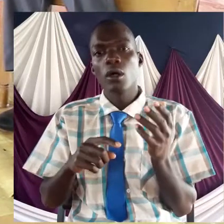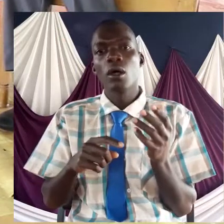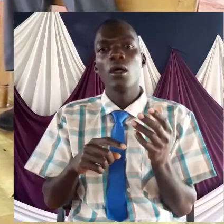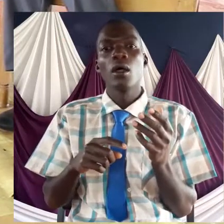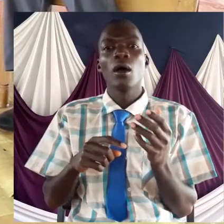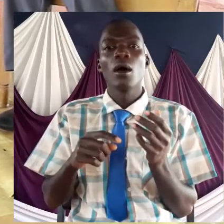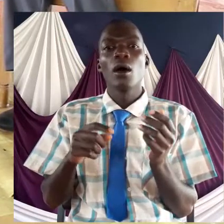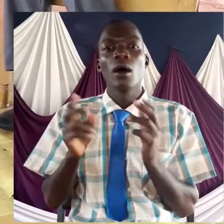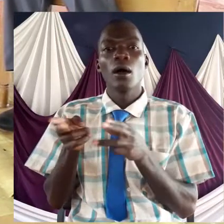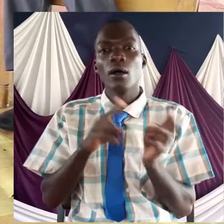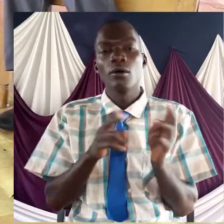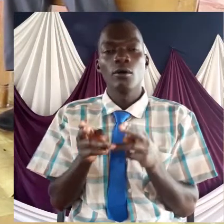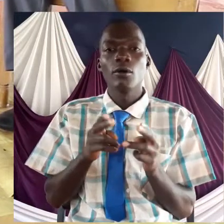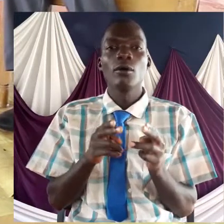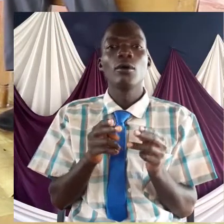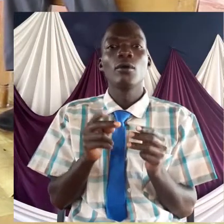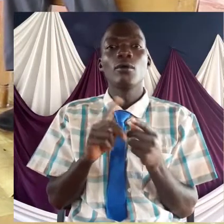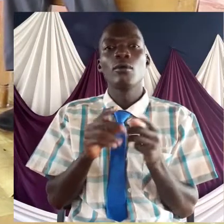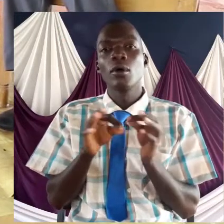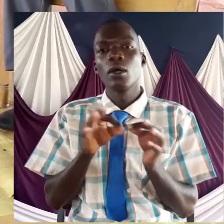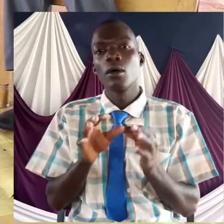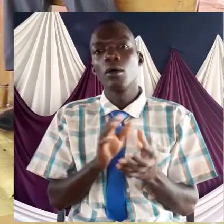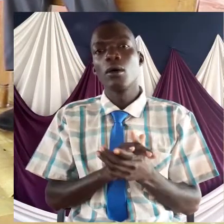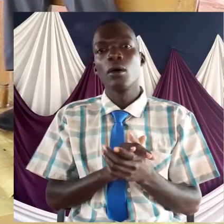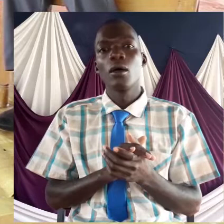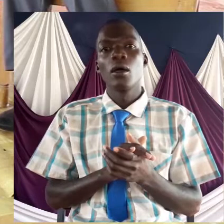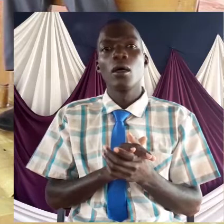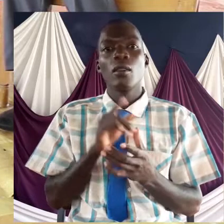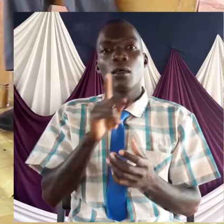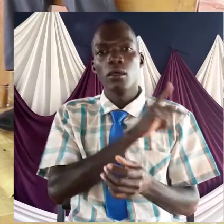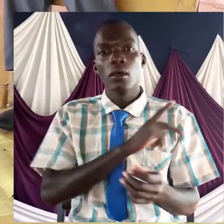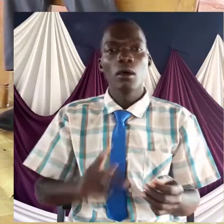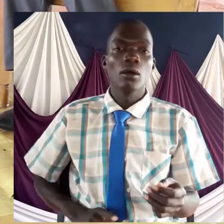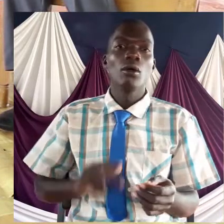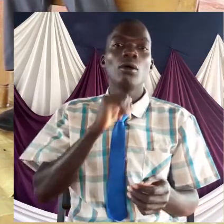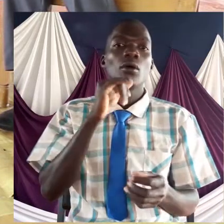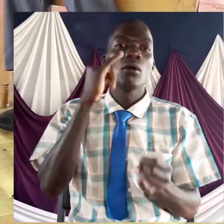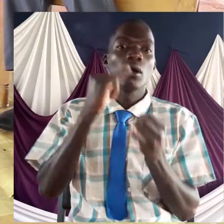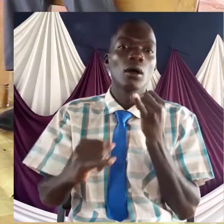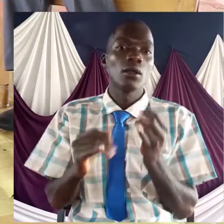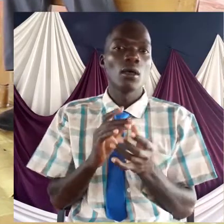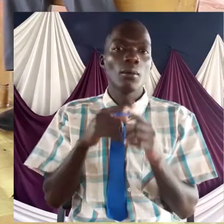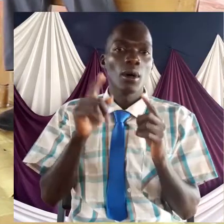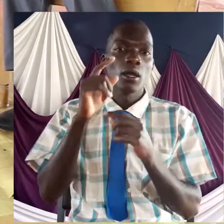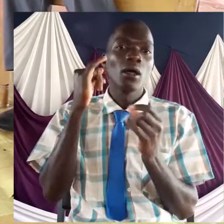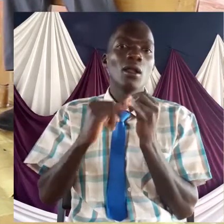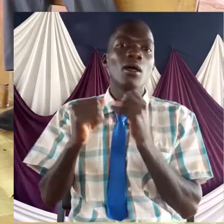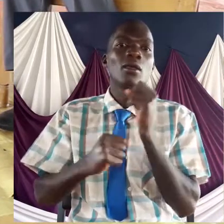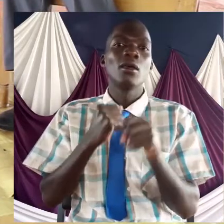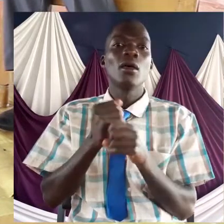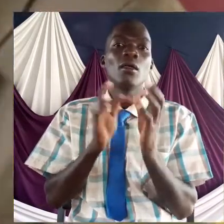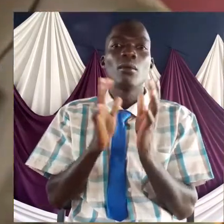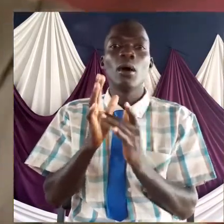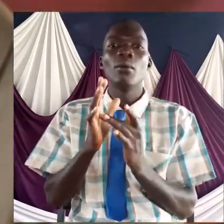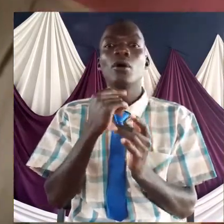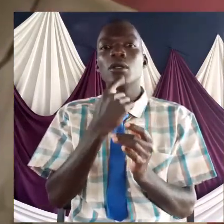place, because these kingdoms did not last days, but they lasted years. But the Bible talks